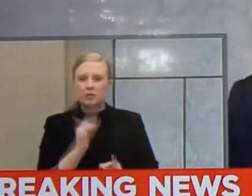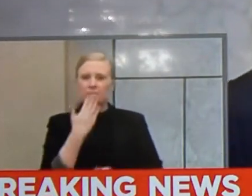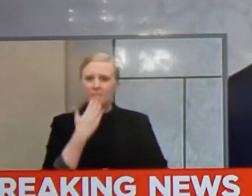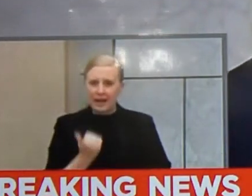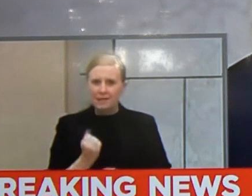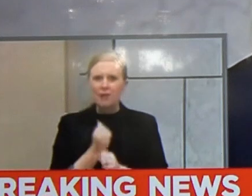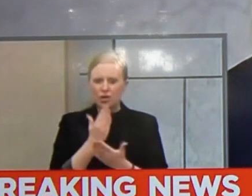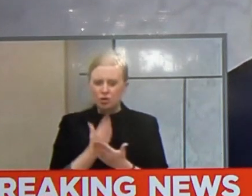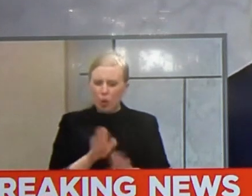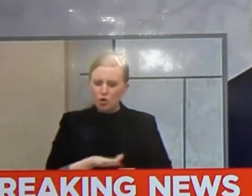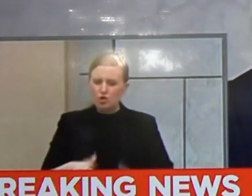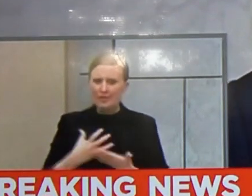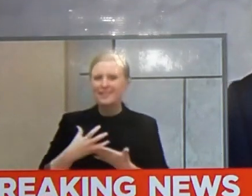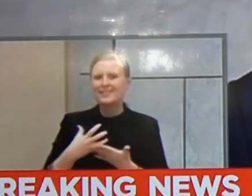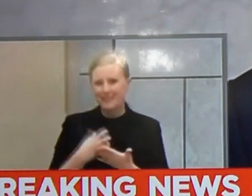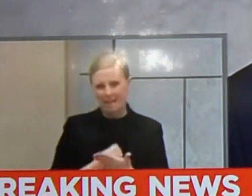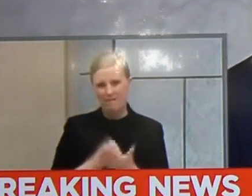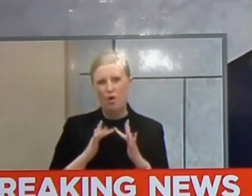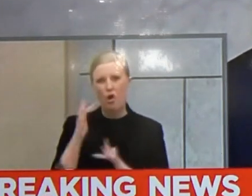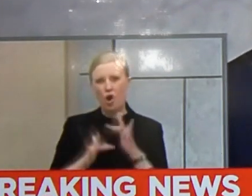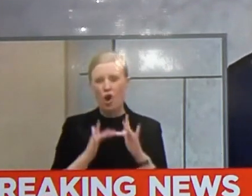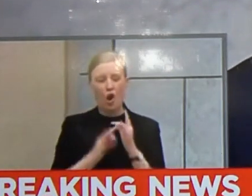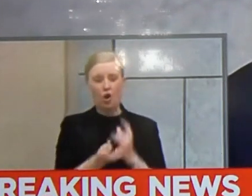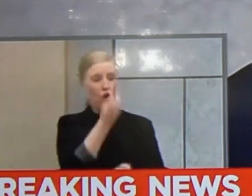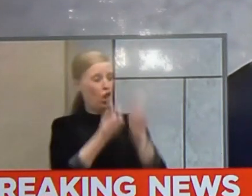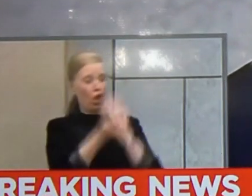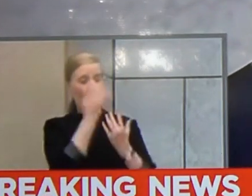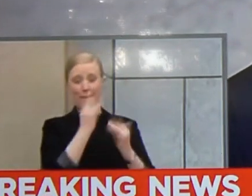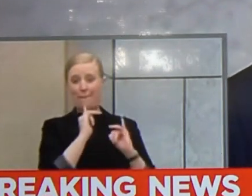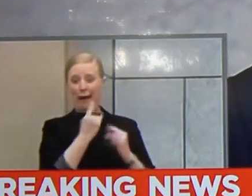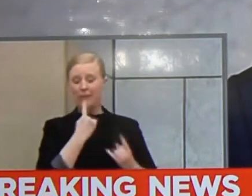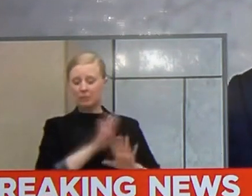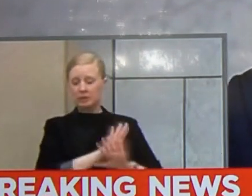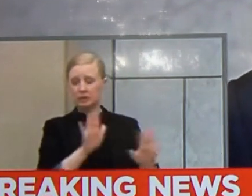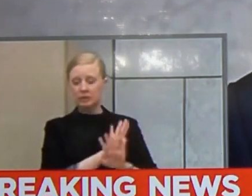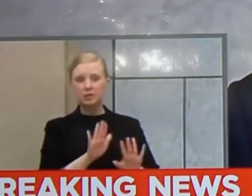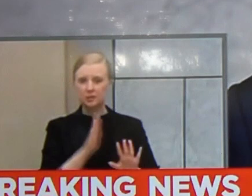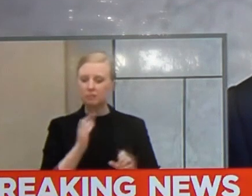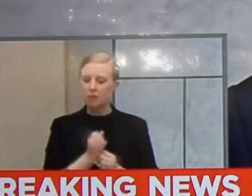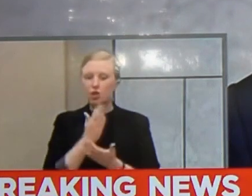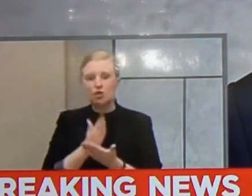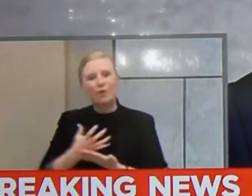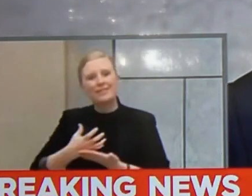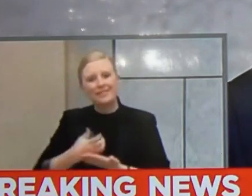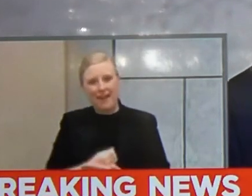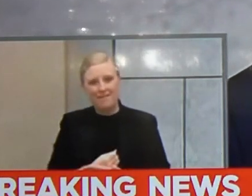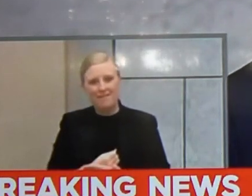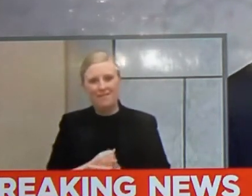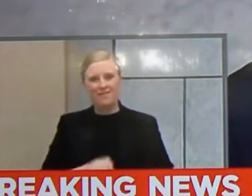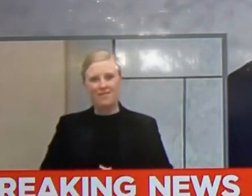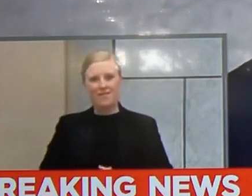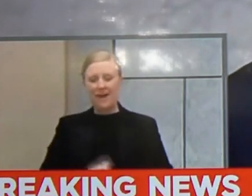keep your children online safe, as so many of them now are engaged in distance